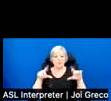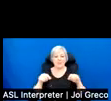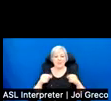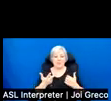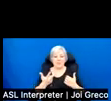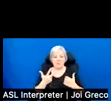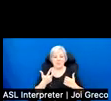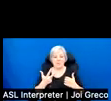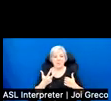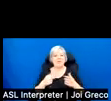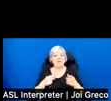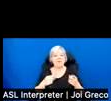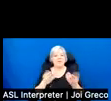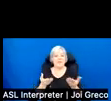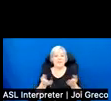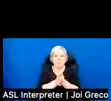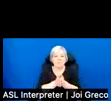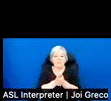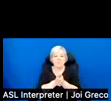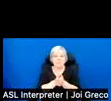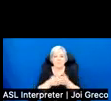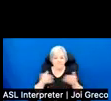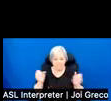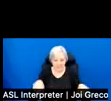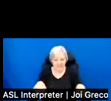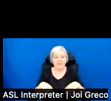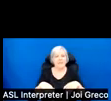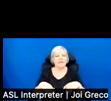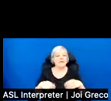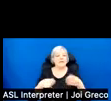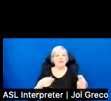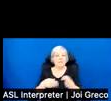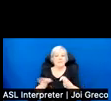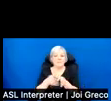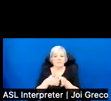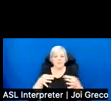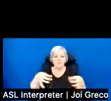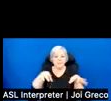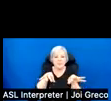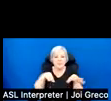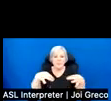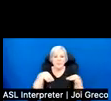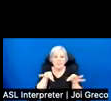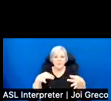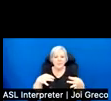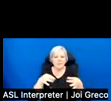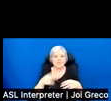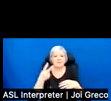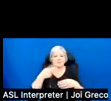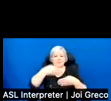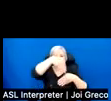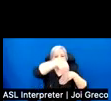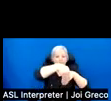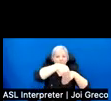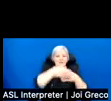fold into one compact and portable device. The bodies are connected by pin hinges and they have a two-tiered design. So there are two rows of